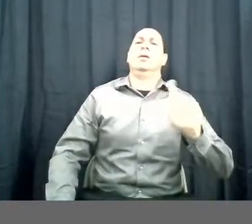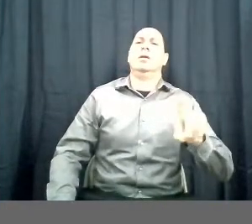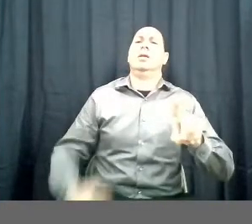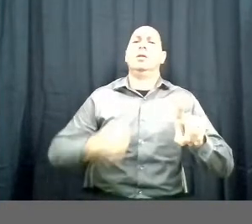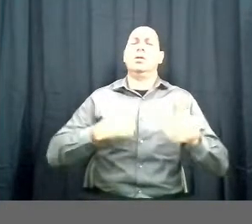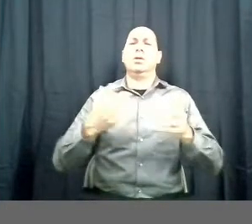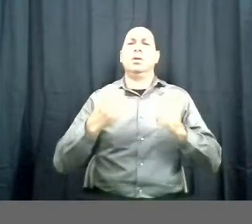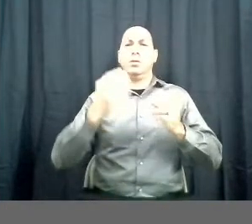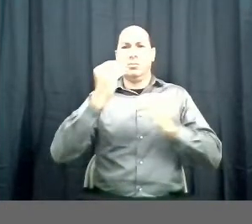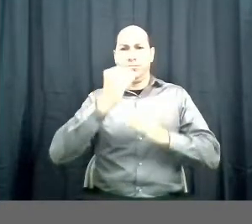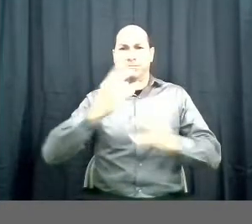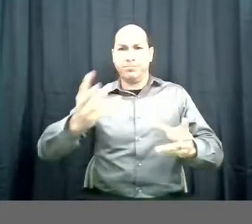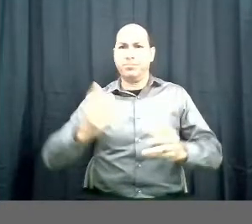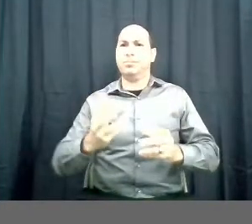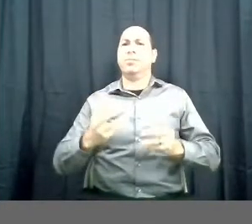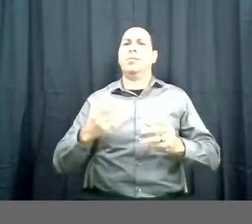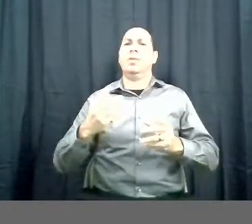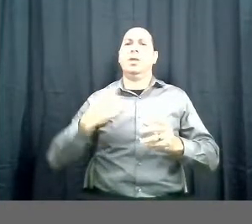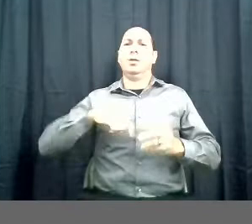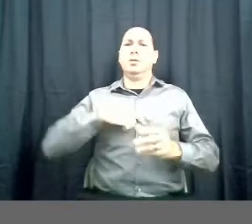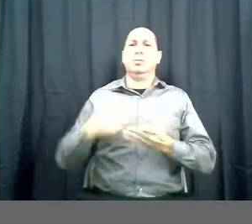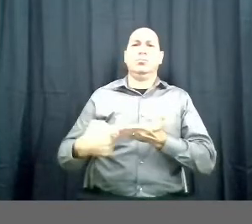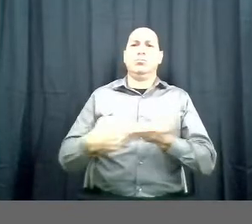you know, we discussed this